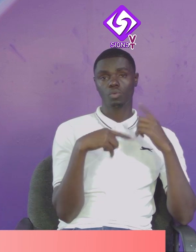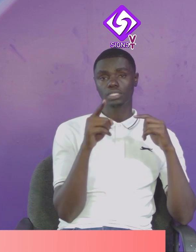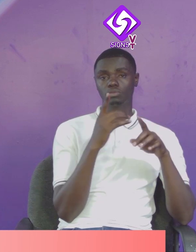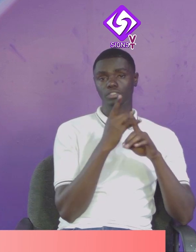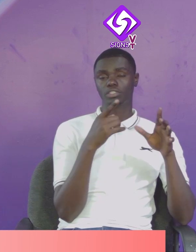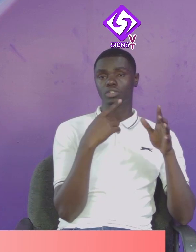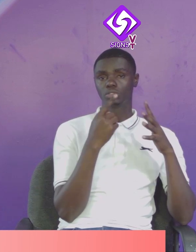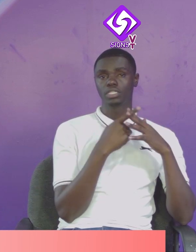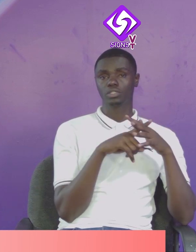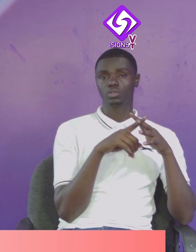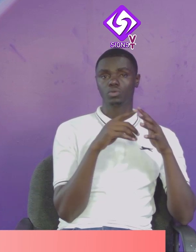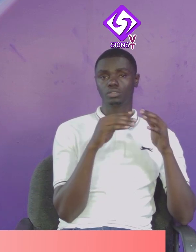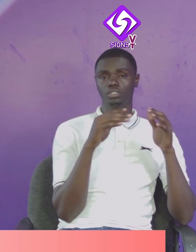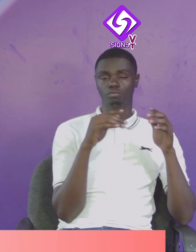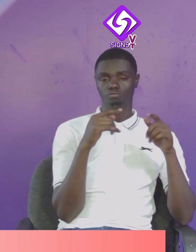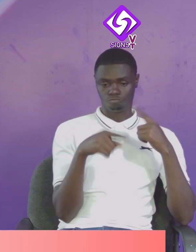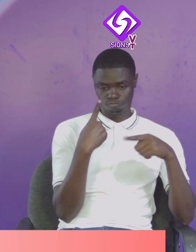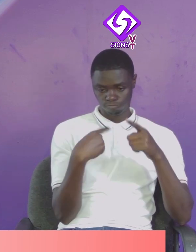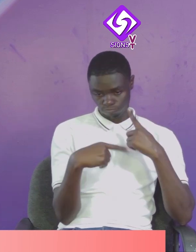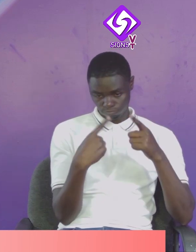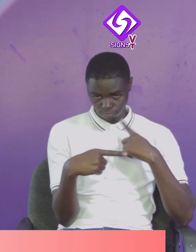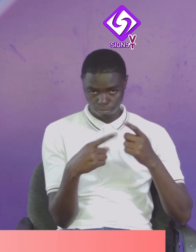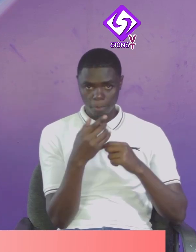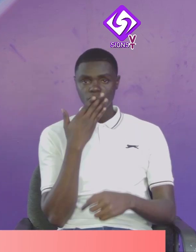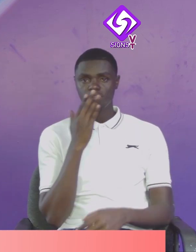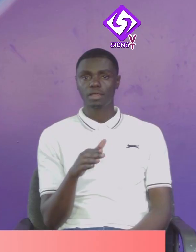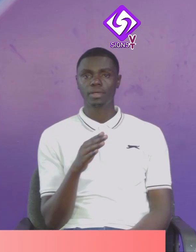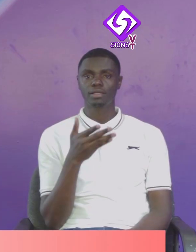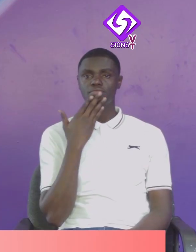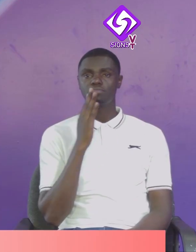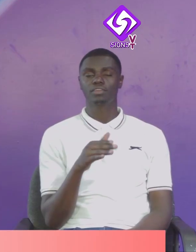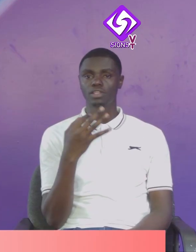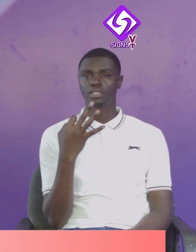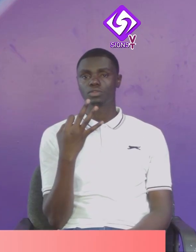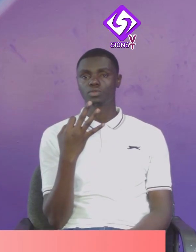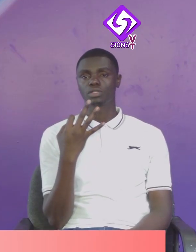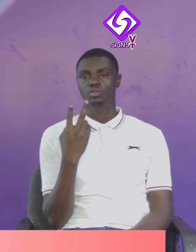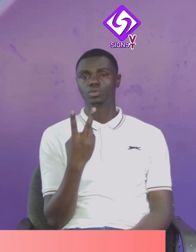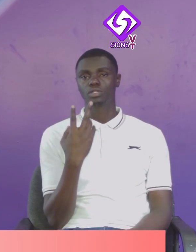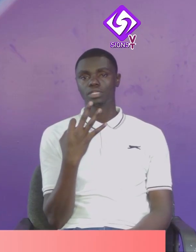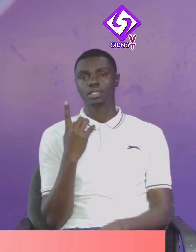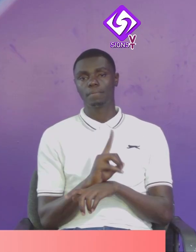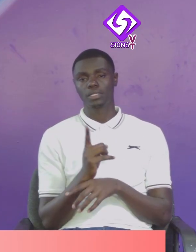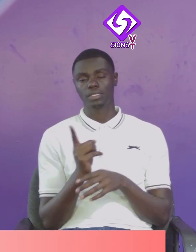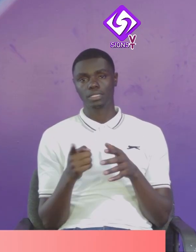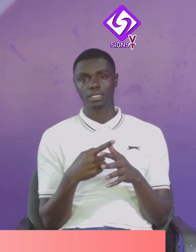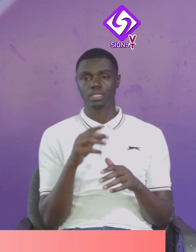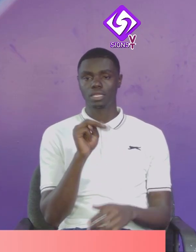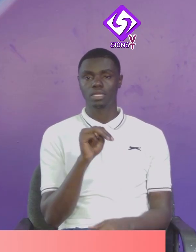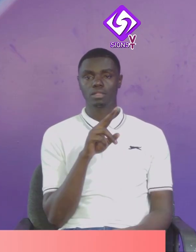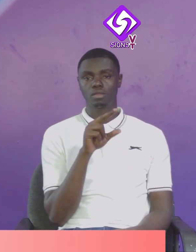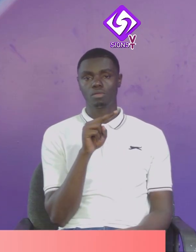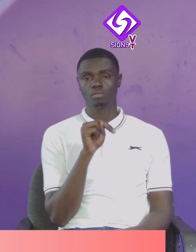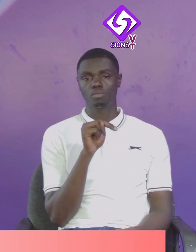off the charge for the comeback. Replying in the 23rd minute. Then Musa and Vasalic